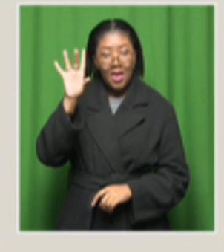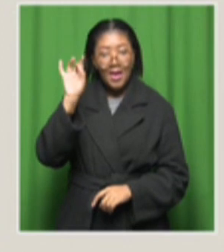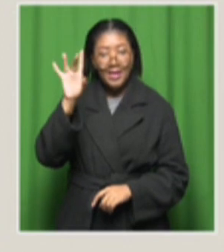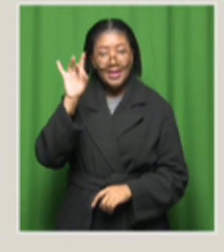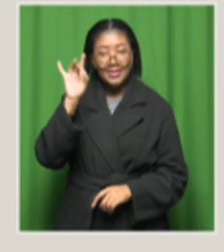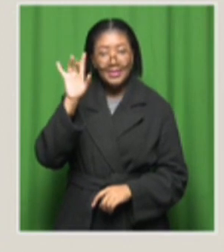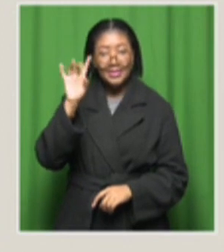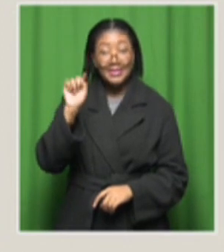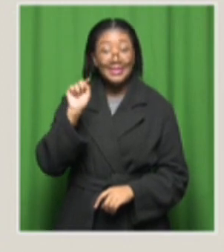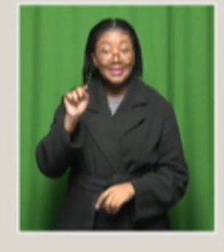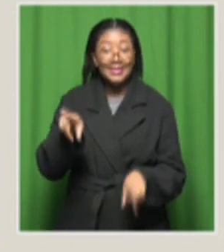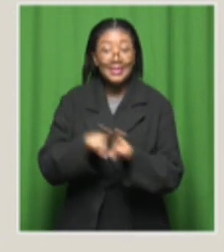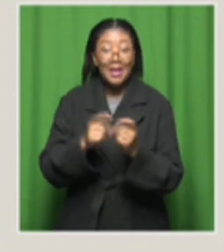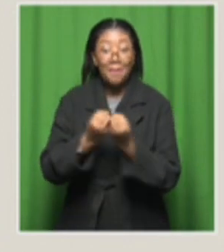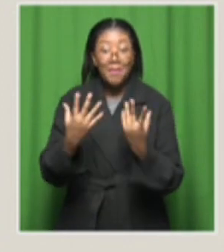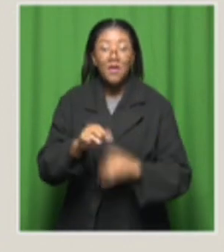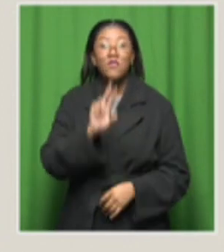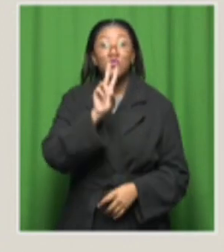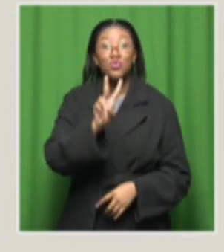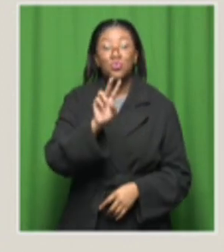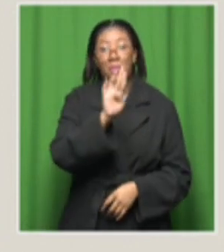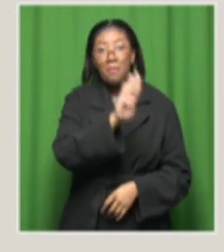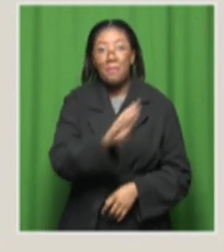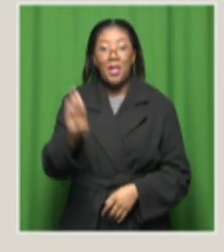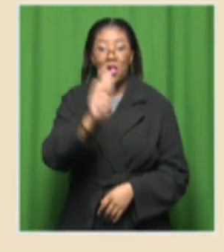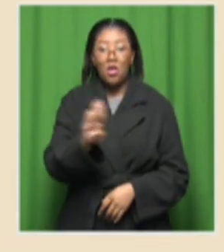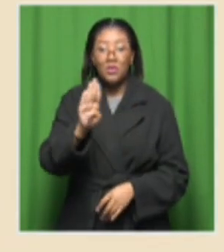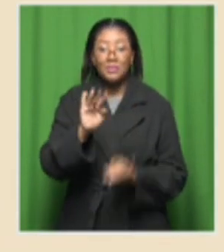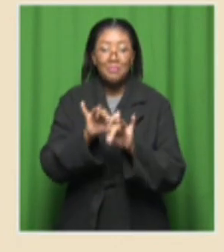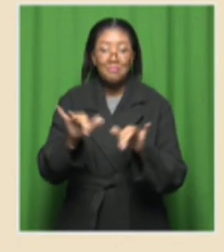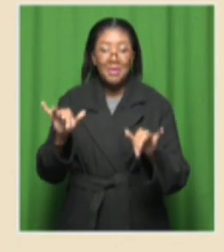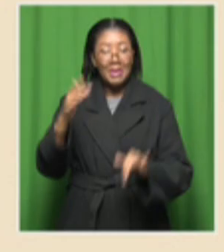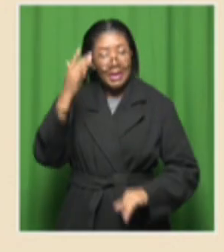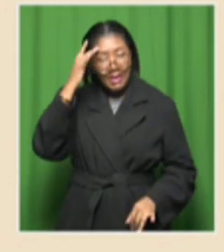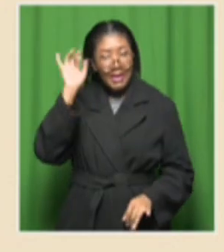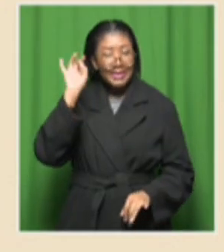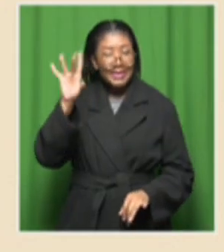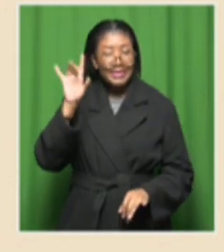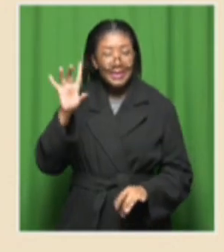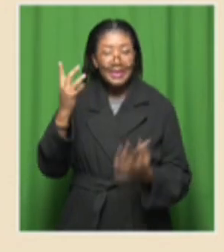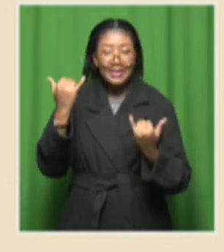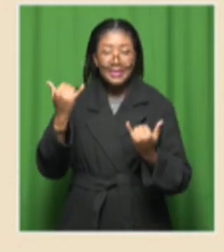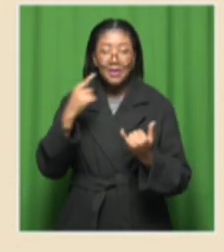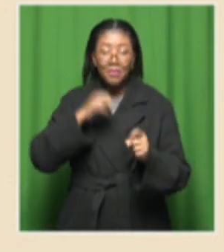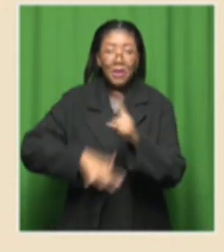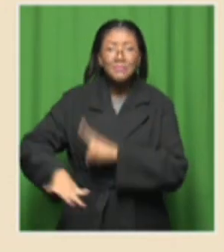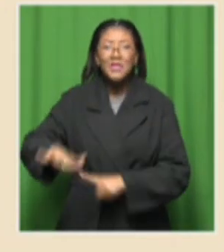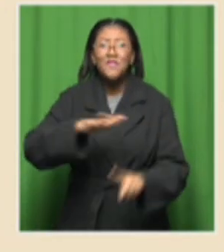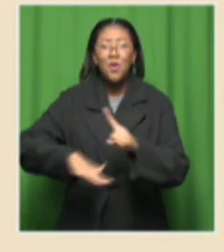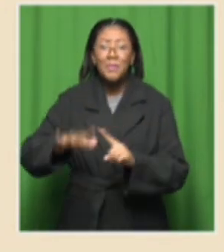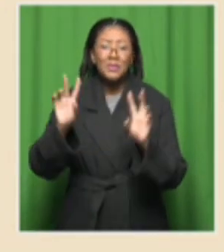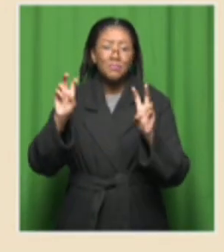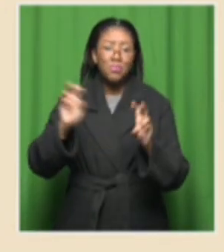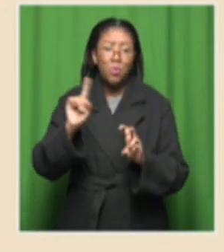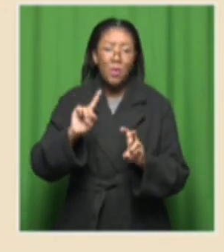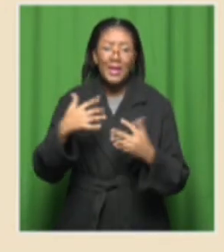affects globally around 2 billion people. So this is the type of a headache that is influenced by environmental factors, the